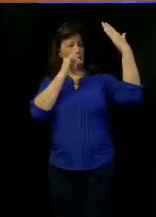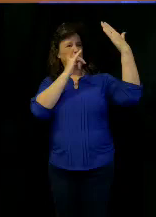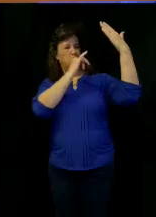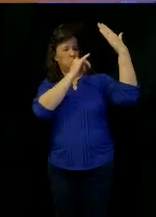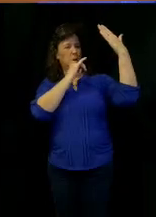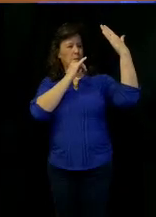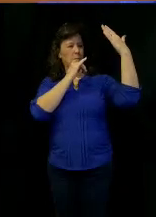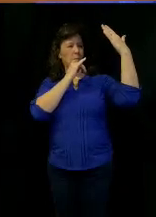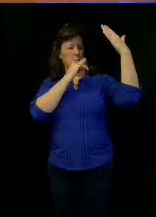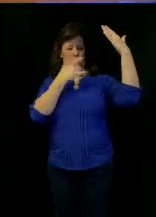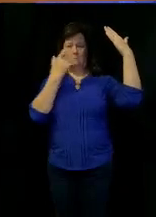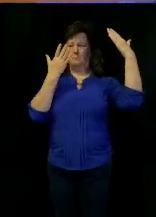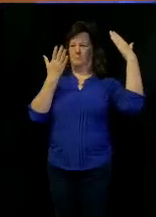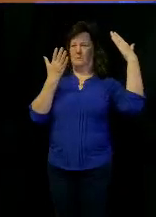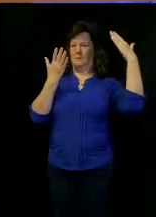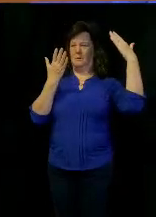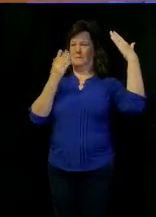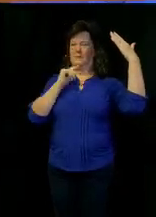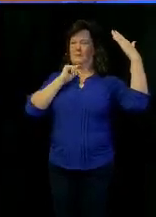Stay with me now.